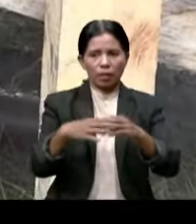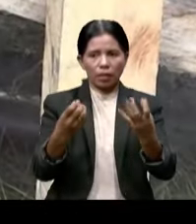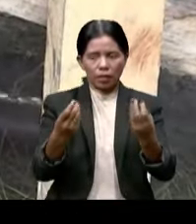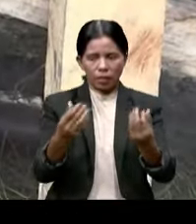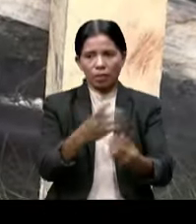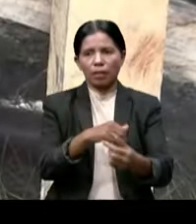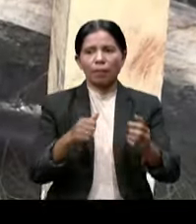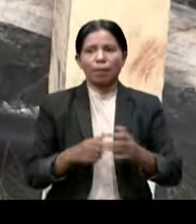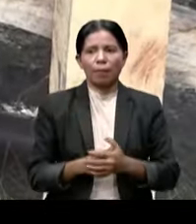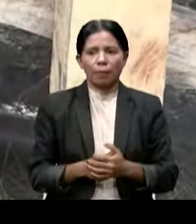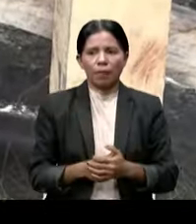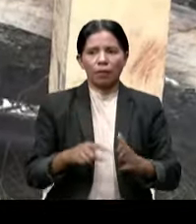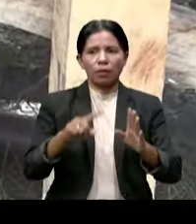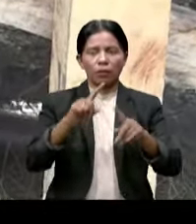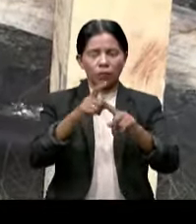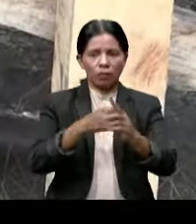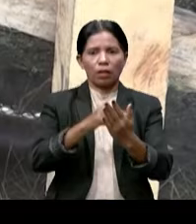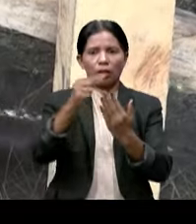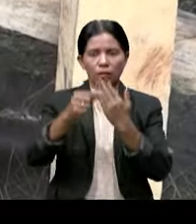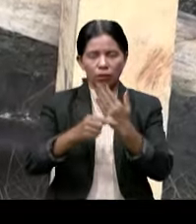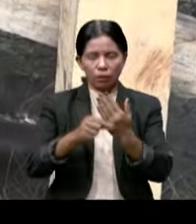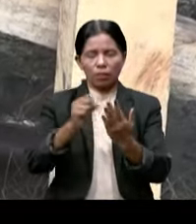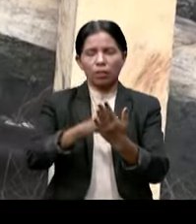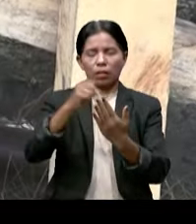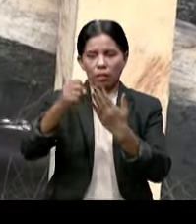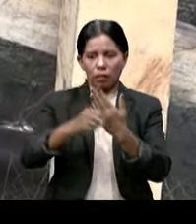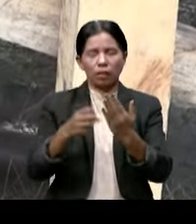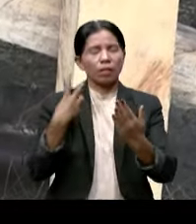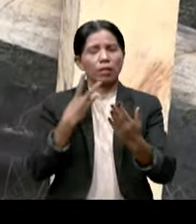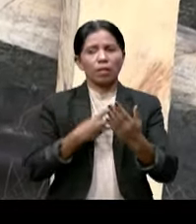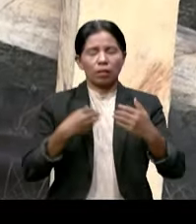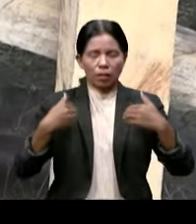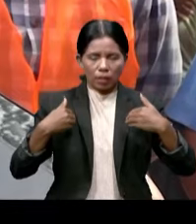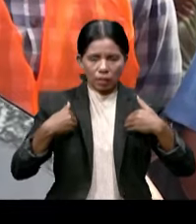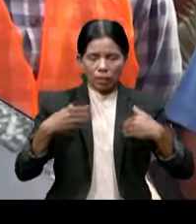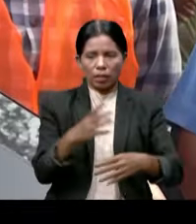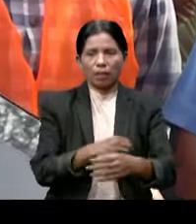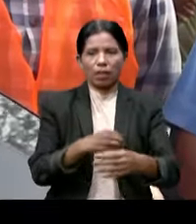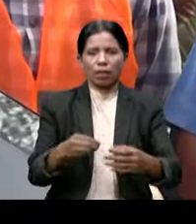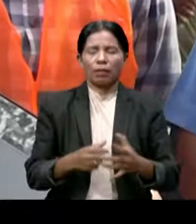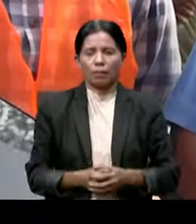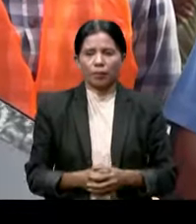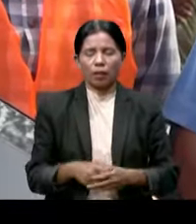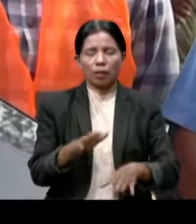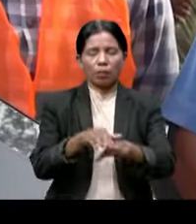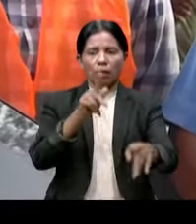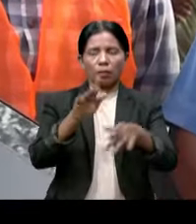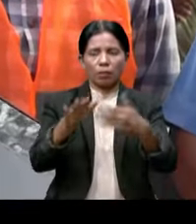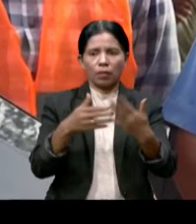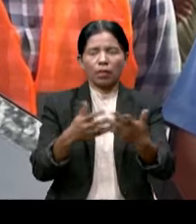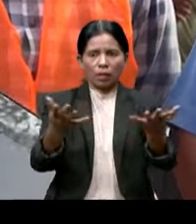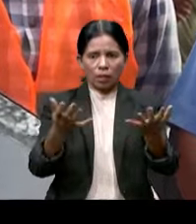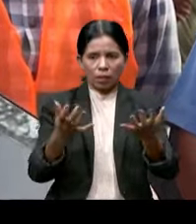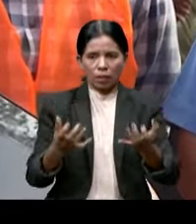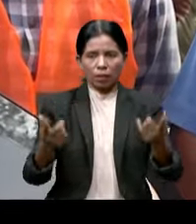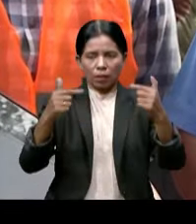iha Agustu, Setembru, Outubro, Sinalara, ne, ite, ya, tenderizasaun bot, ida, pra, kombida, ya, mahoto, akarak, nebe, makarat,